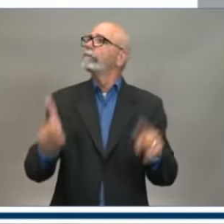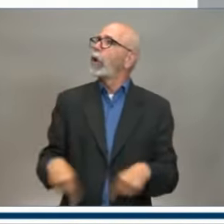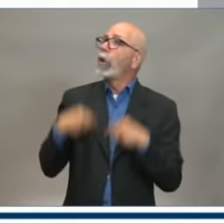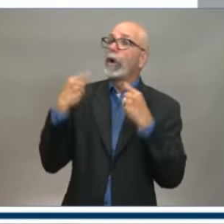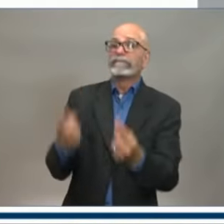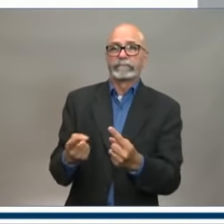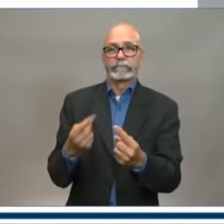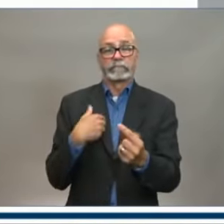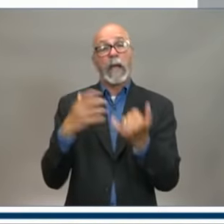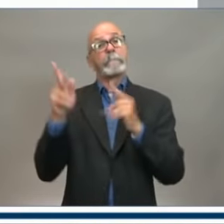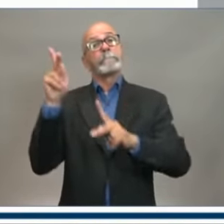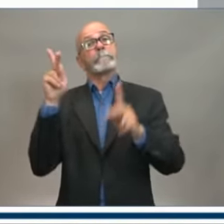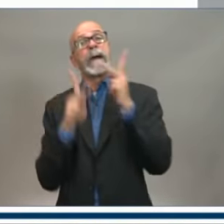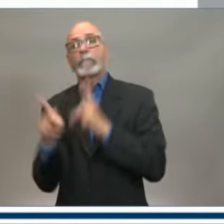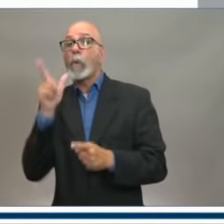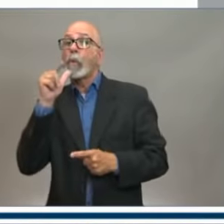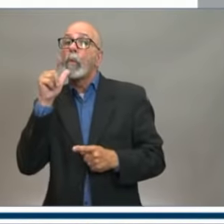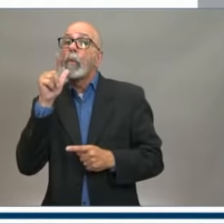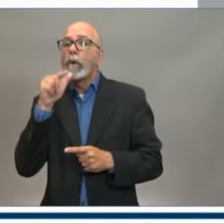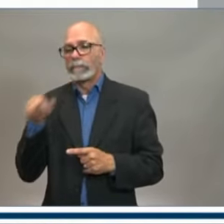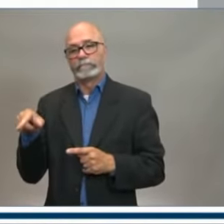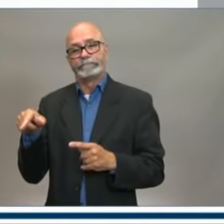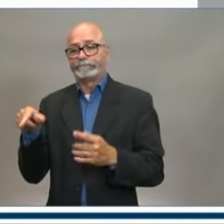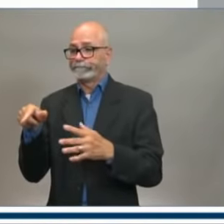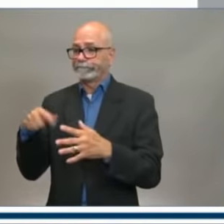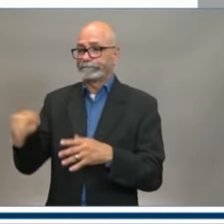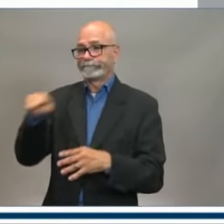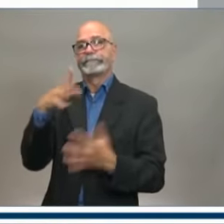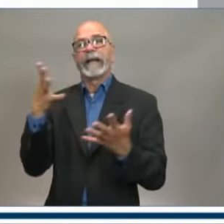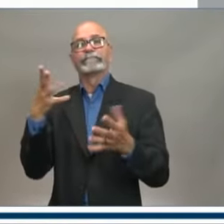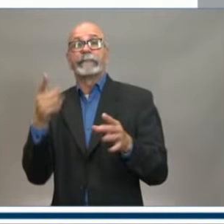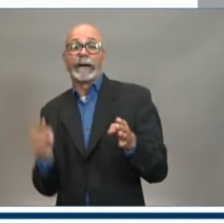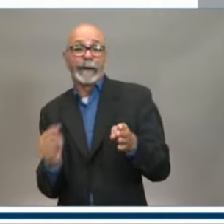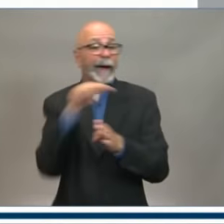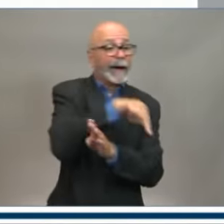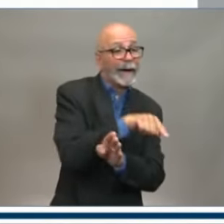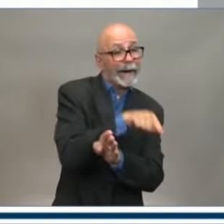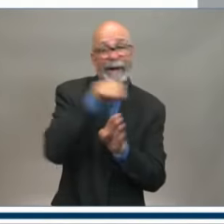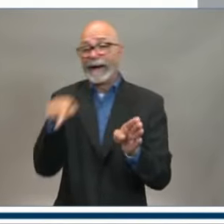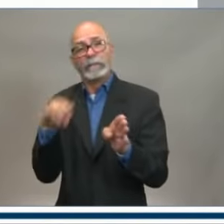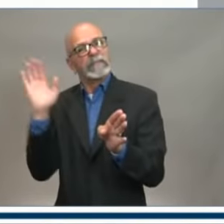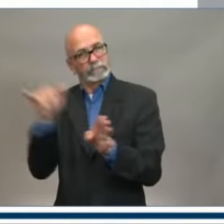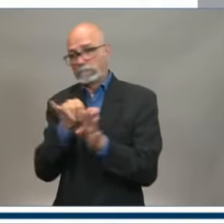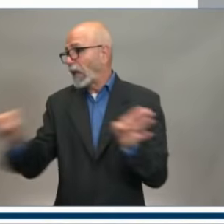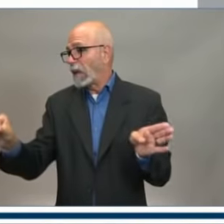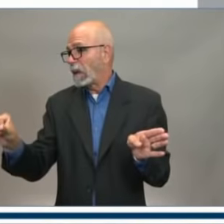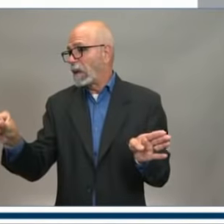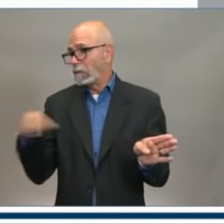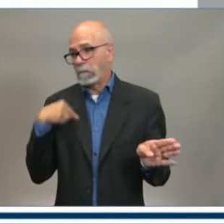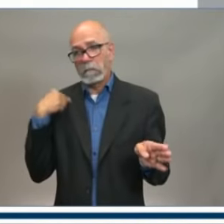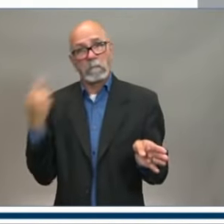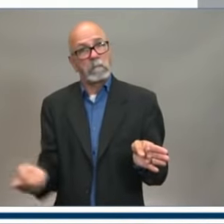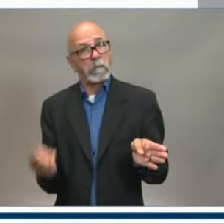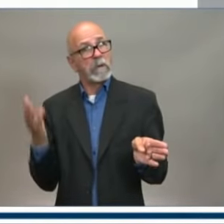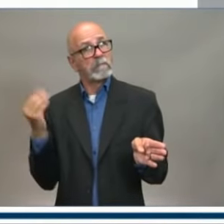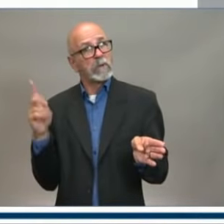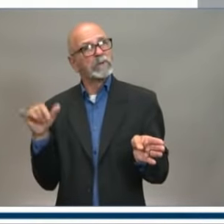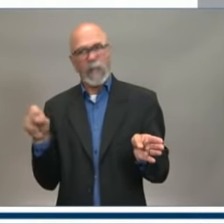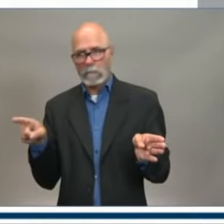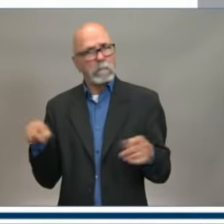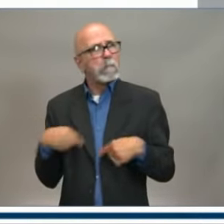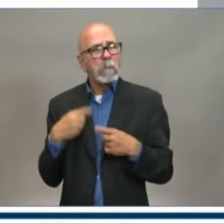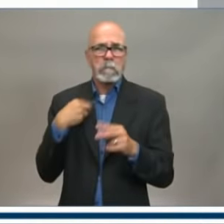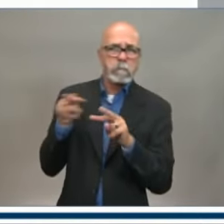required to self-isolate have by and large done that, and we haven't seen cases of